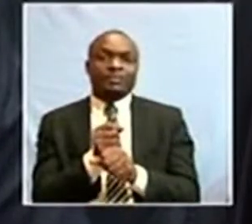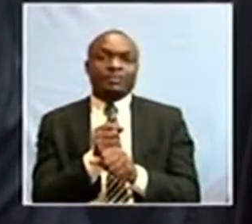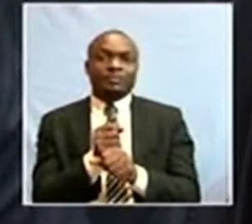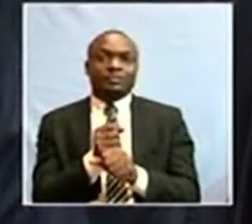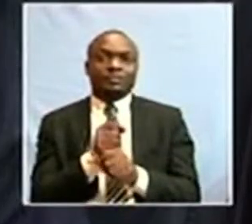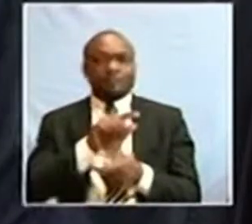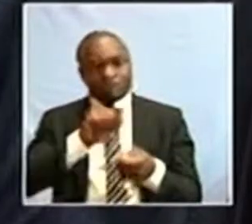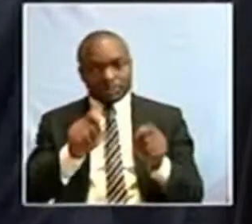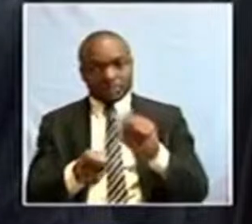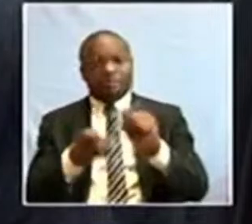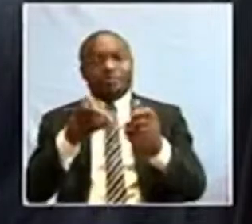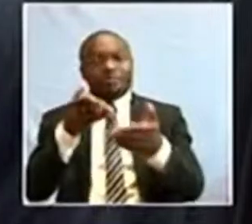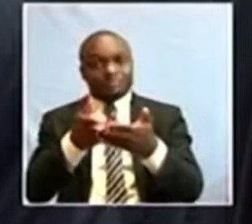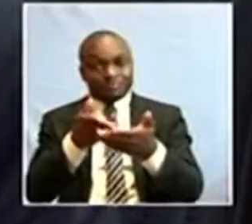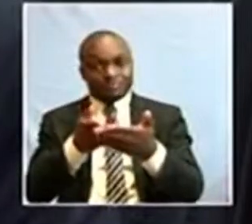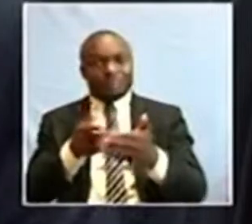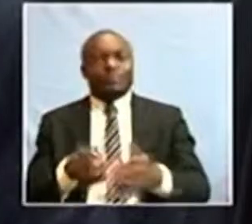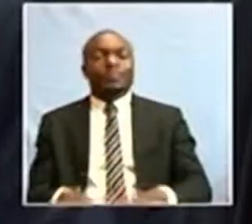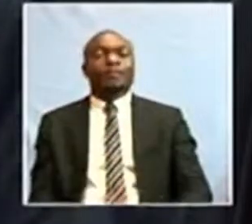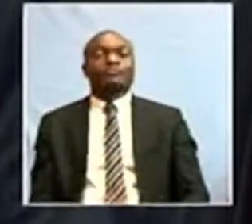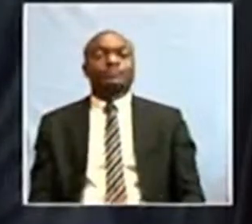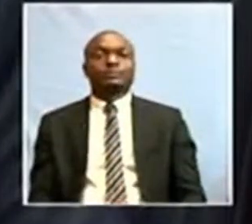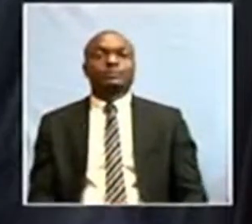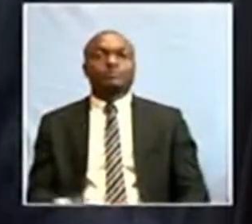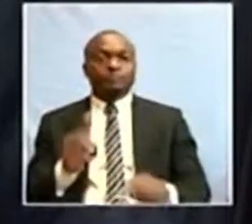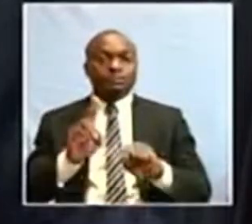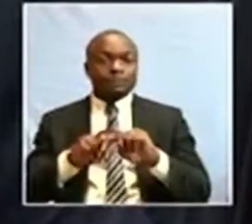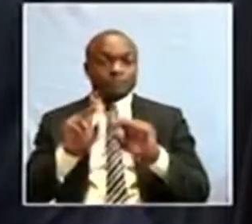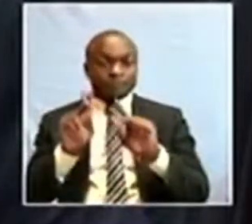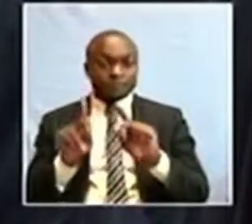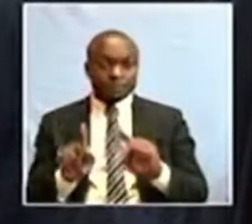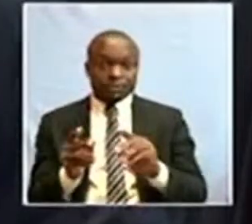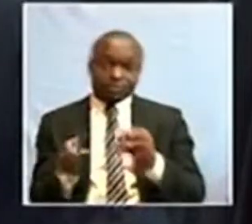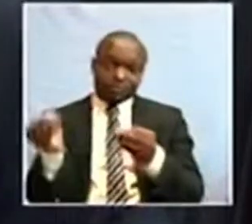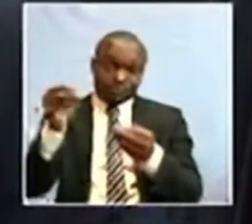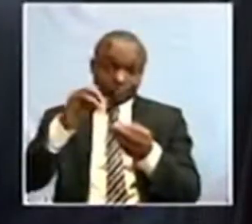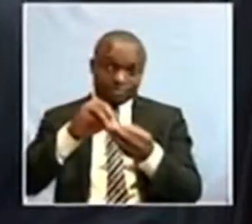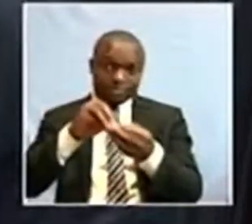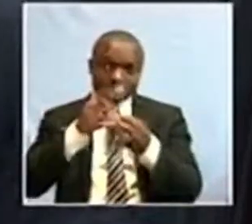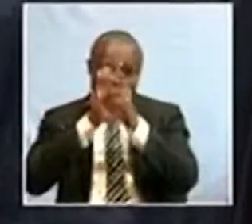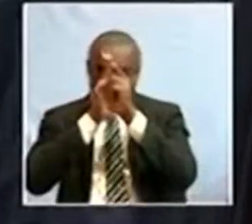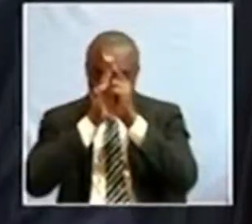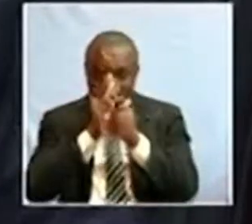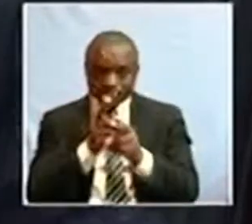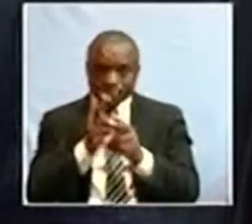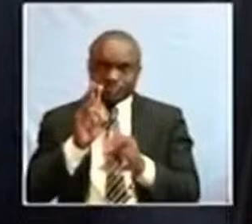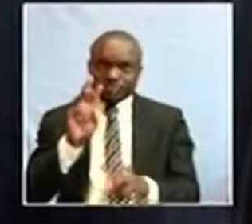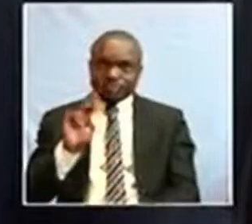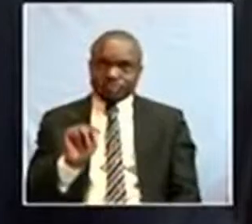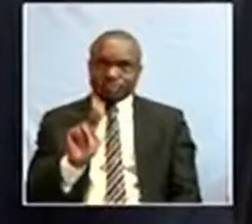the same? Thank you, Chair. Thank you, Chair. Additional, Honorable Mulunda. Yes,